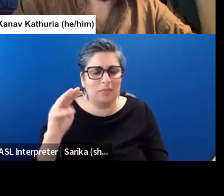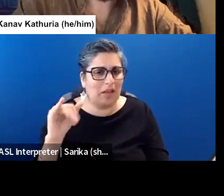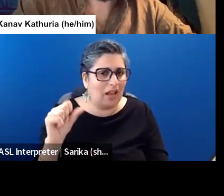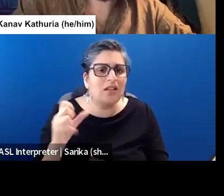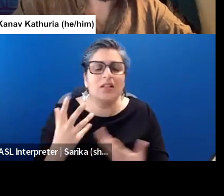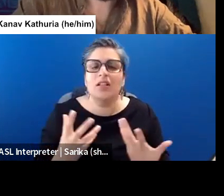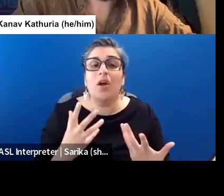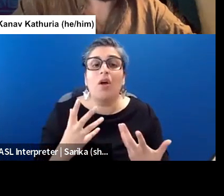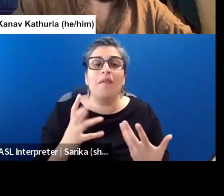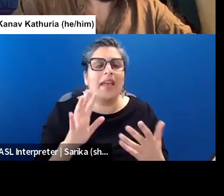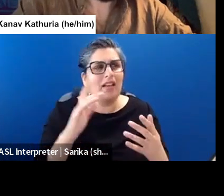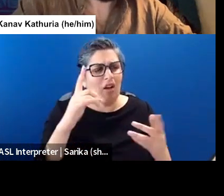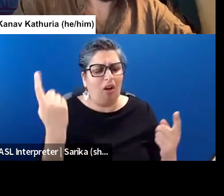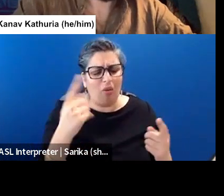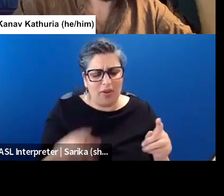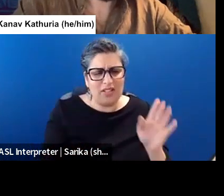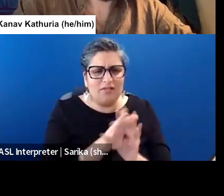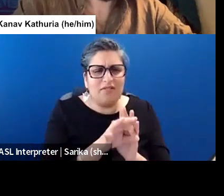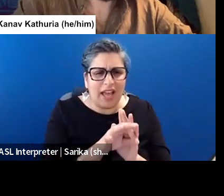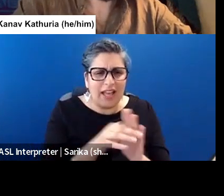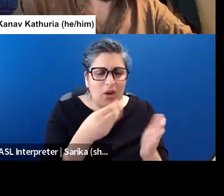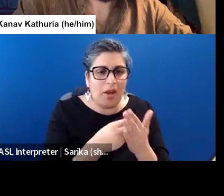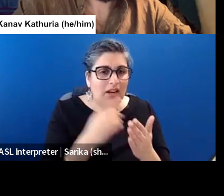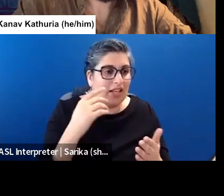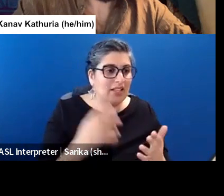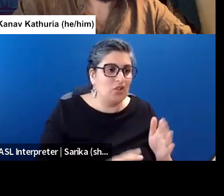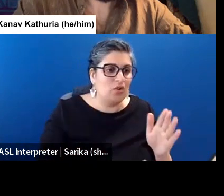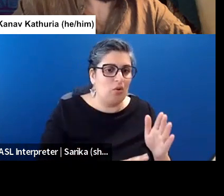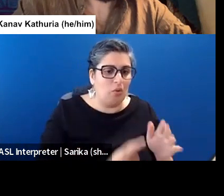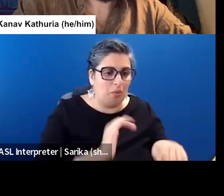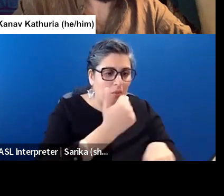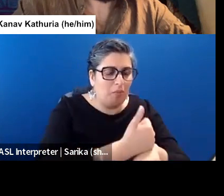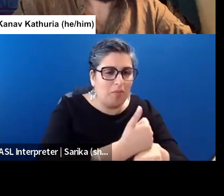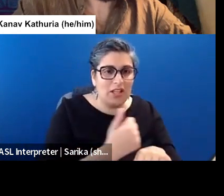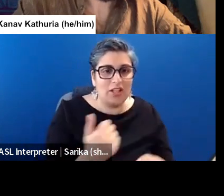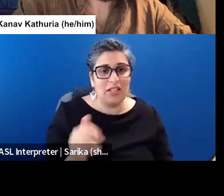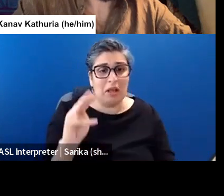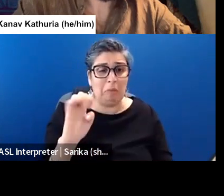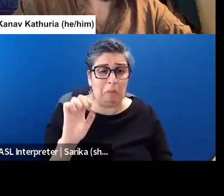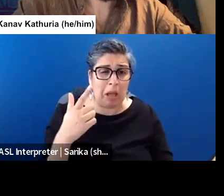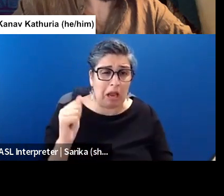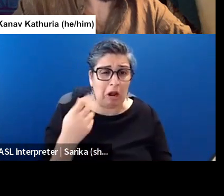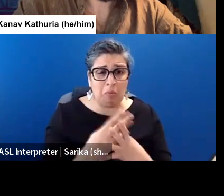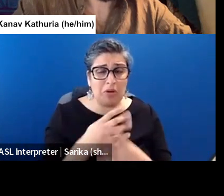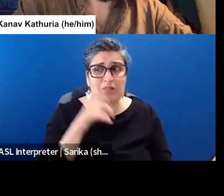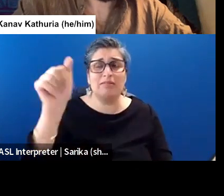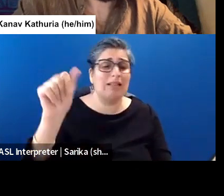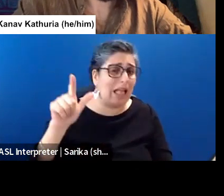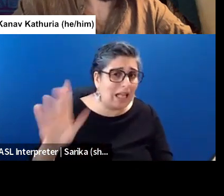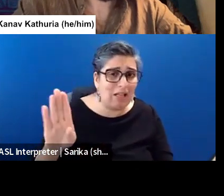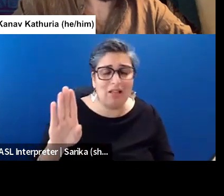money to build 3 mega prisons in Alabama, something that we just derailed. However, now the governor of